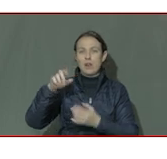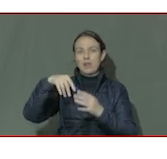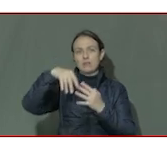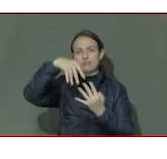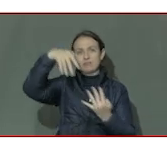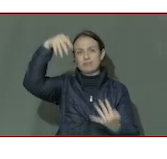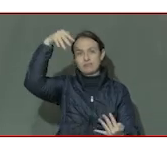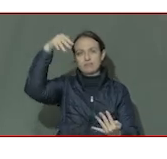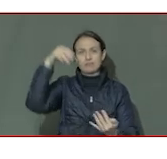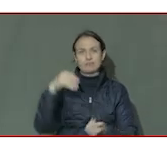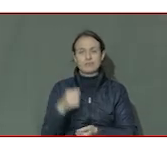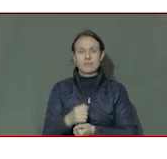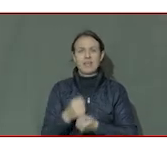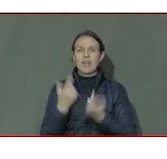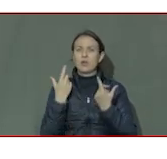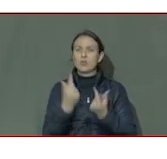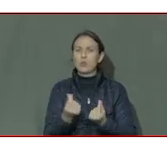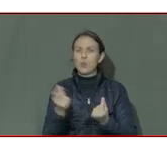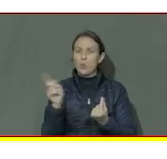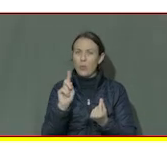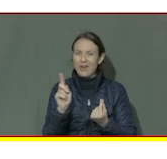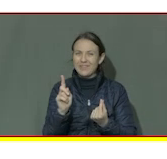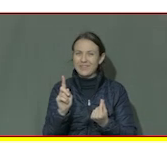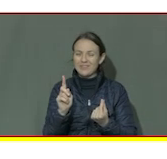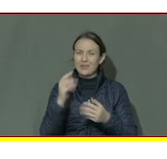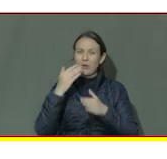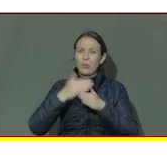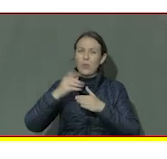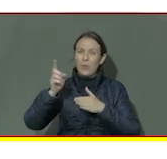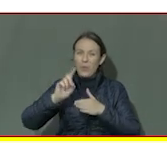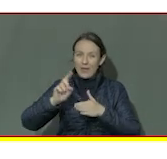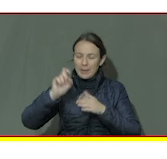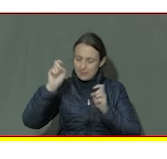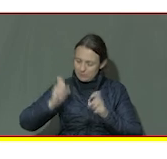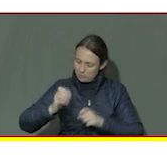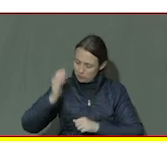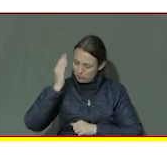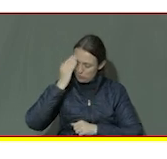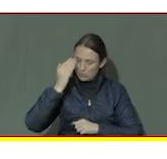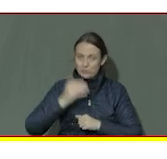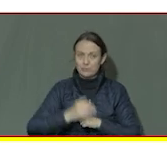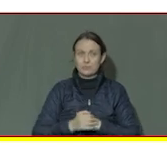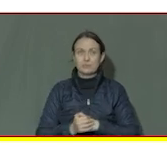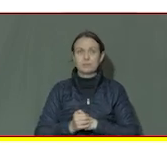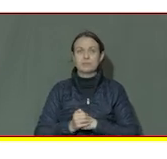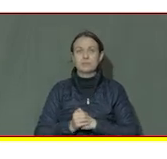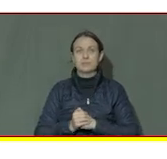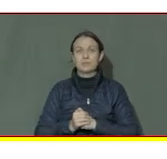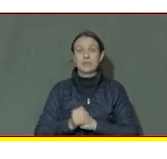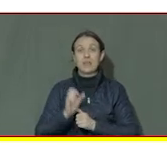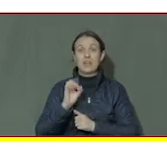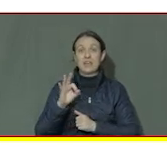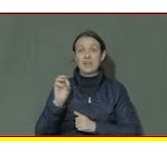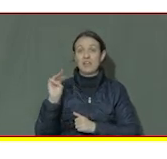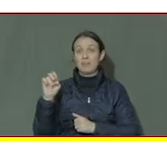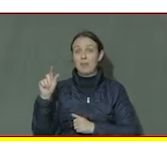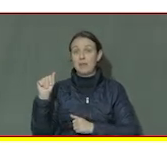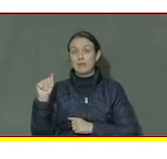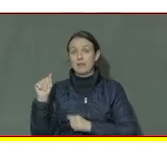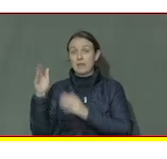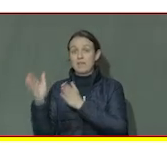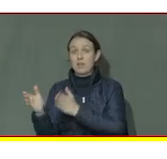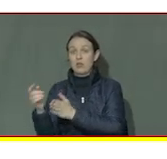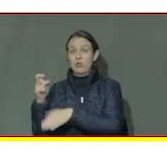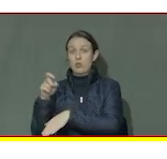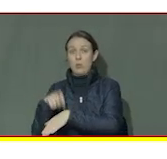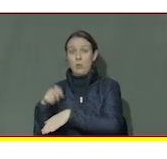labels. Also the functions of the labels. And if it is metaphase 1, we do